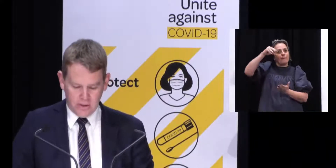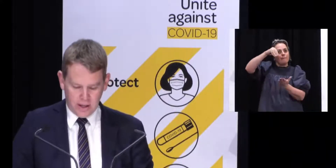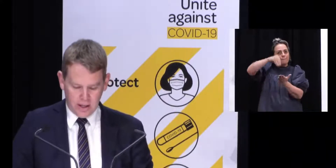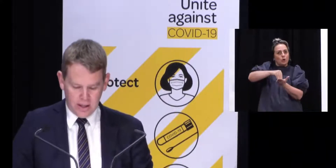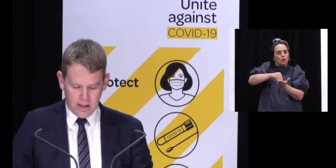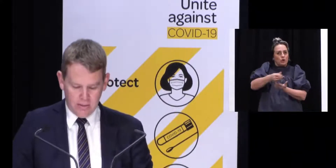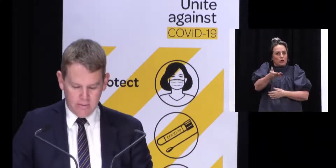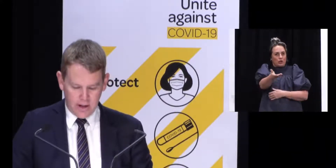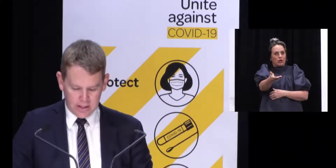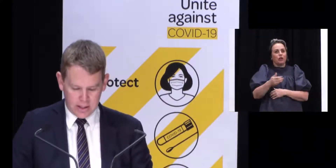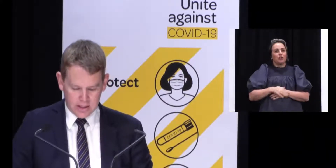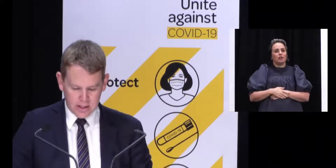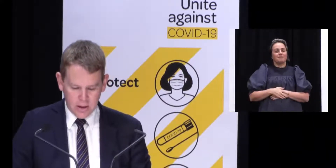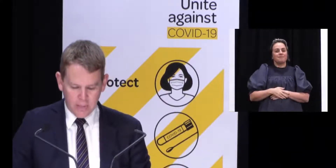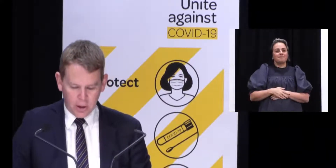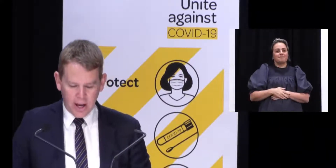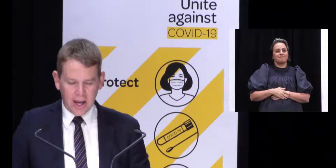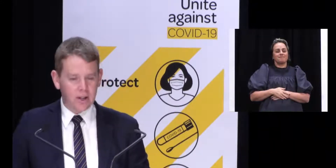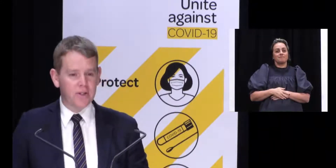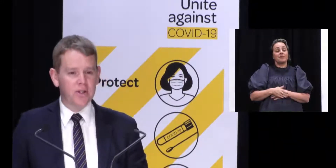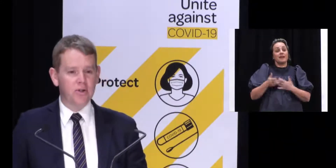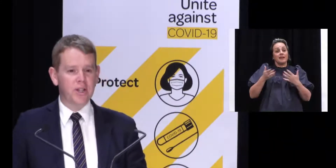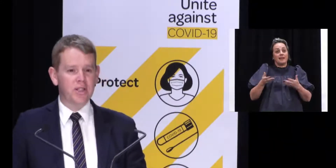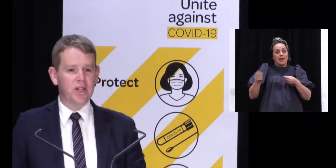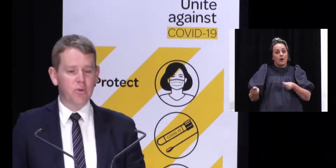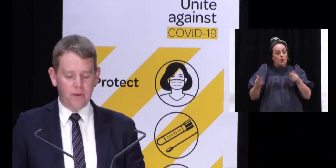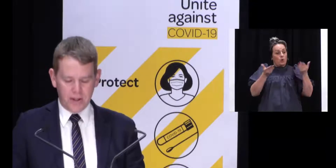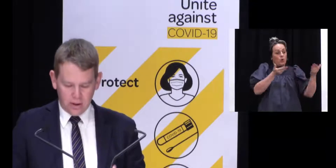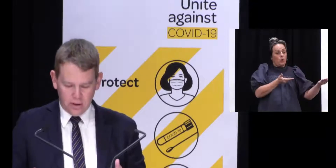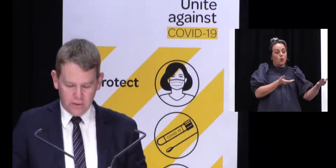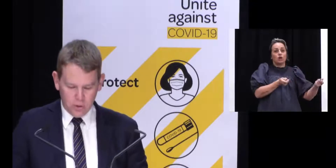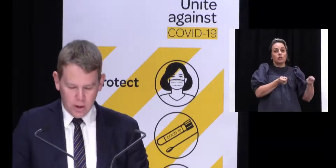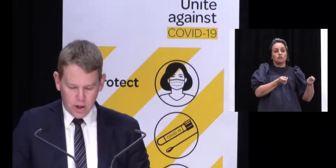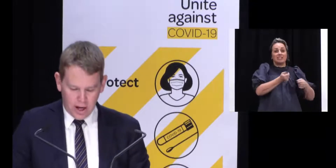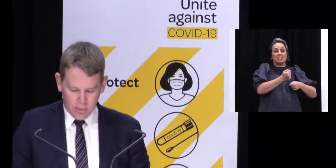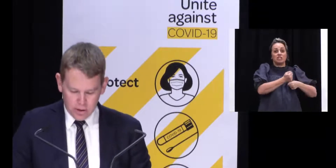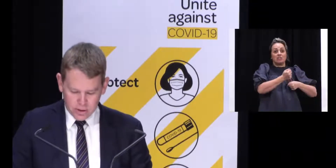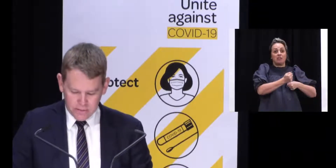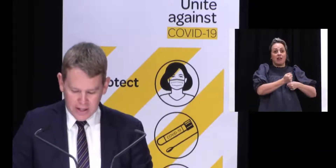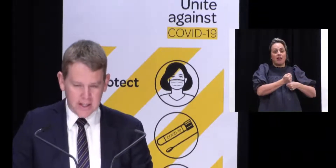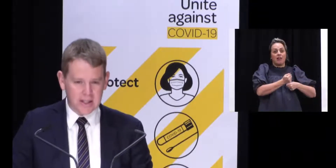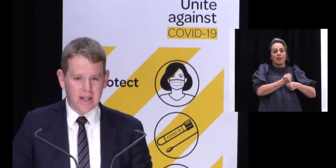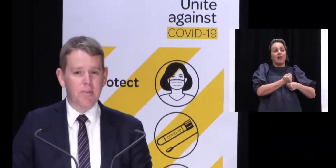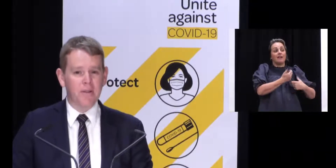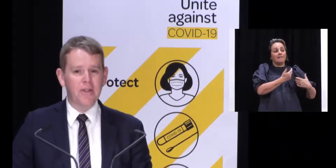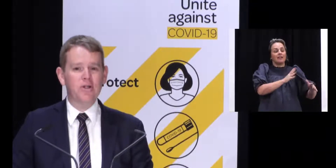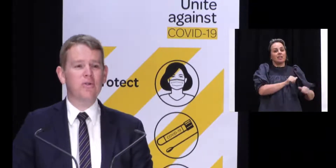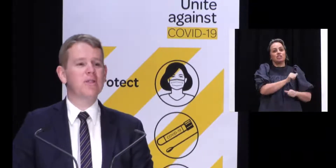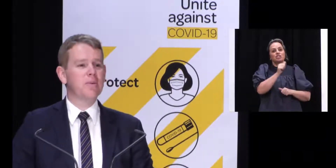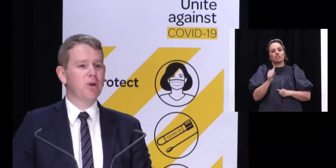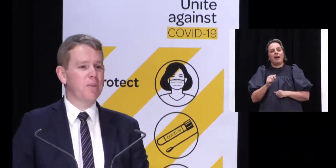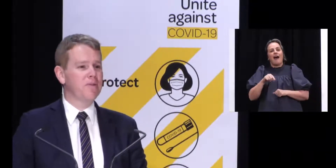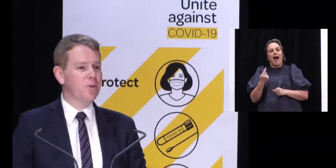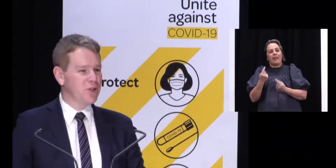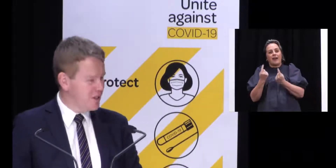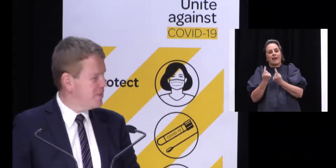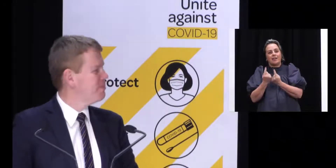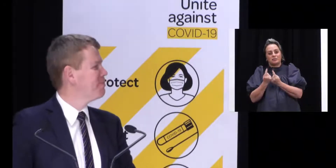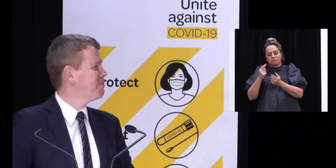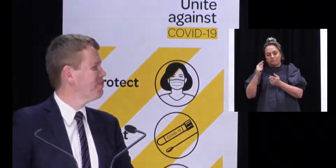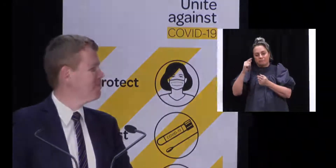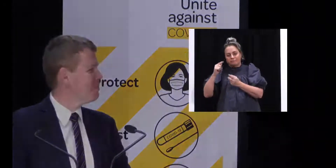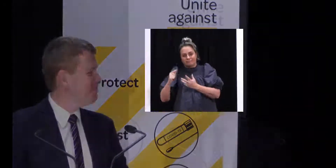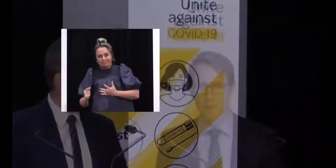bookings so that they can get their vaccines. I'll now hand over to the Director General. I've then got a few words on vaccines and a couple of other issues, and then we'll open for